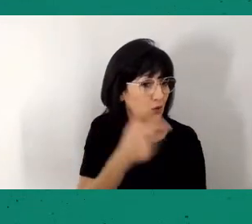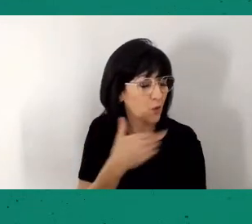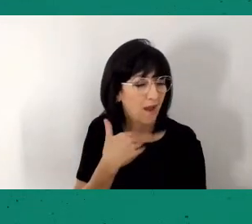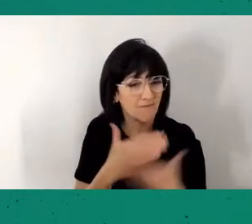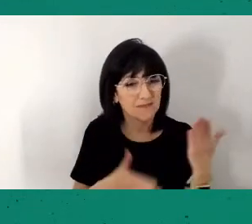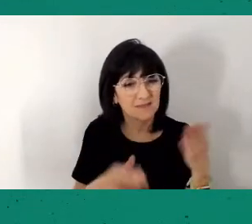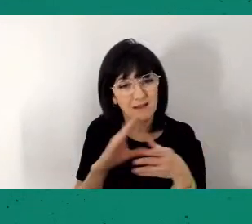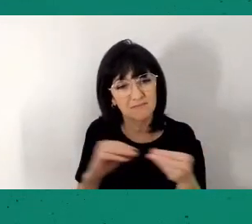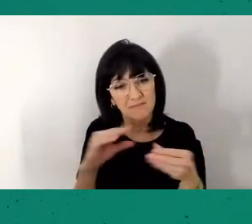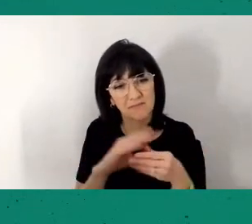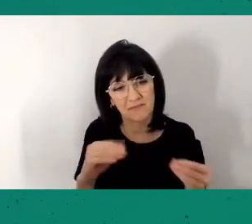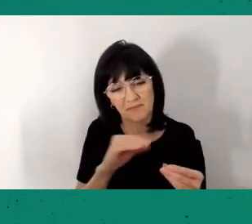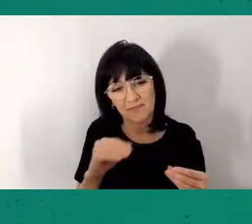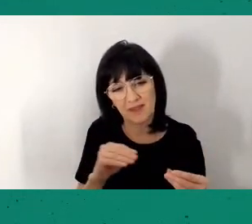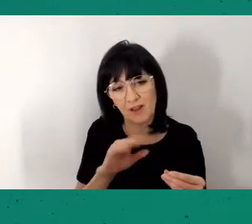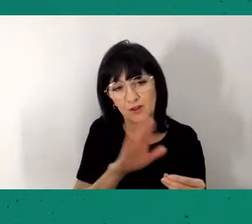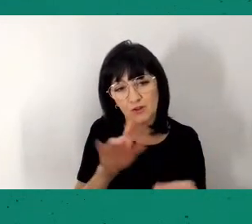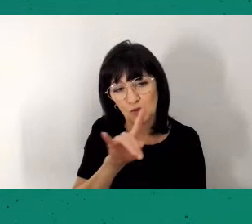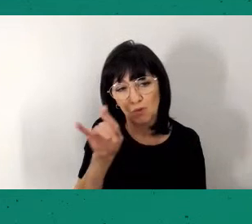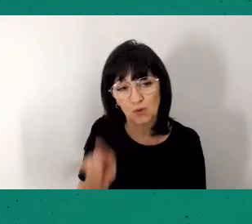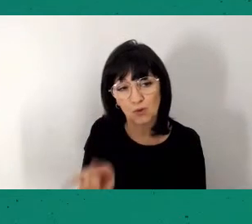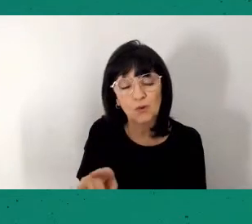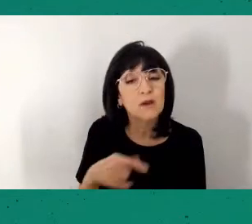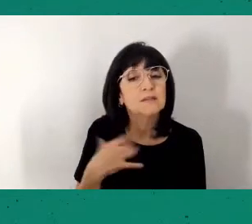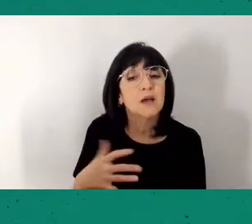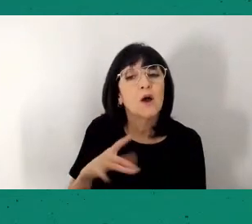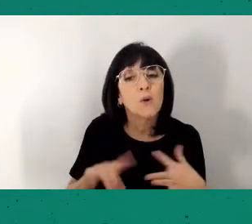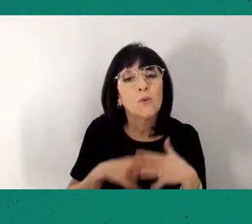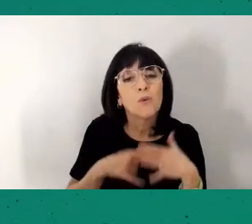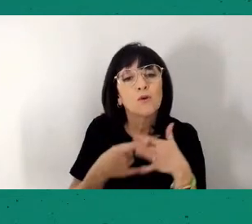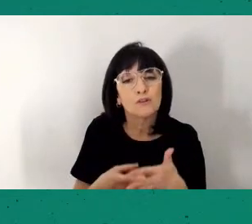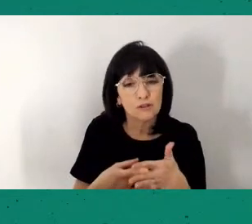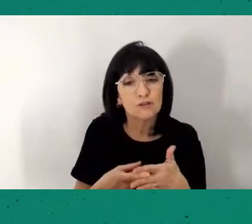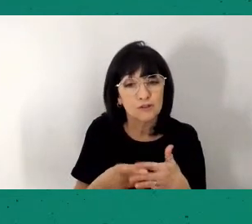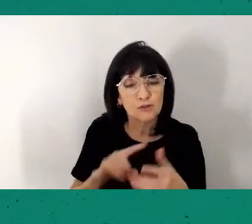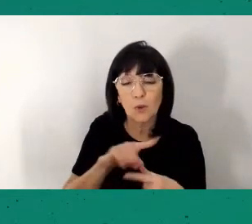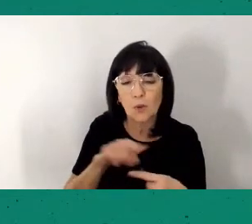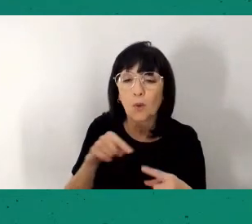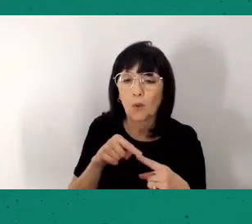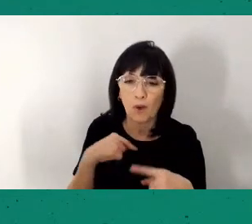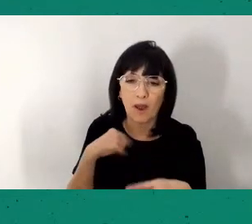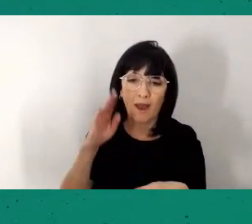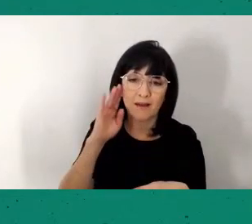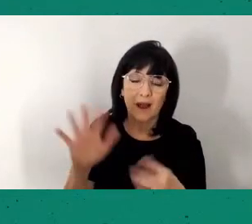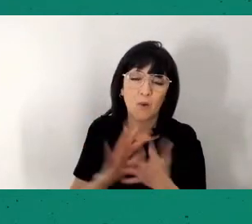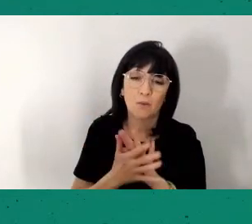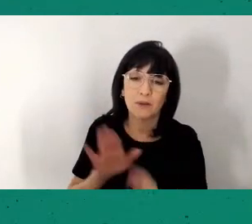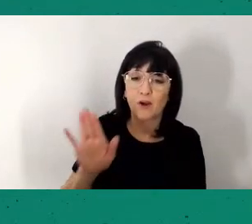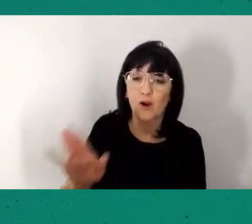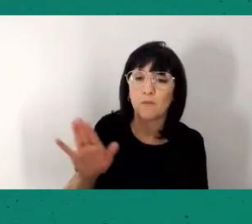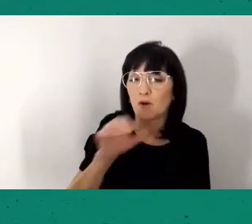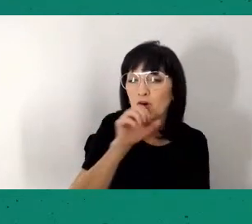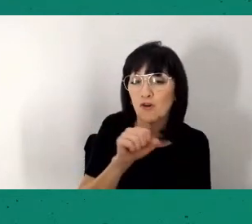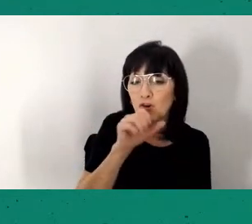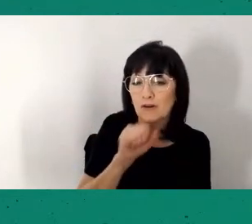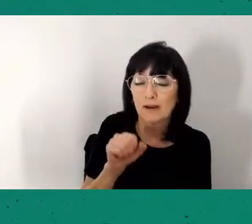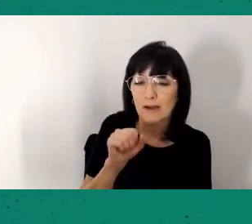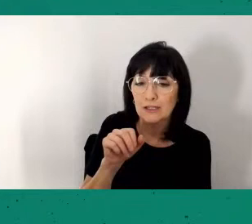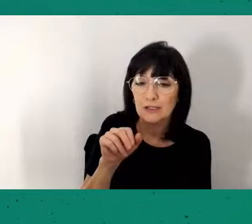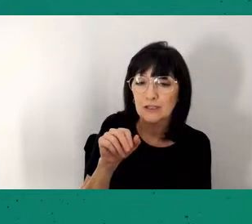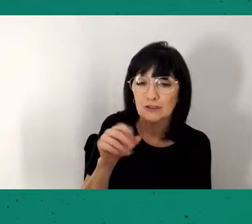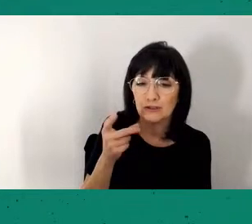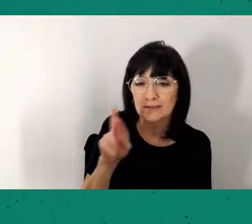me start off by saying that when I reach Dr. Reba Hollingsworth's age, I hope that my mind is